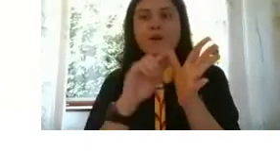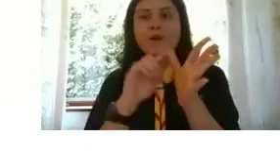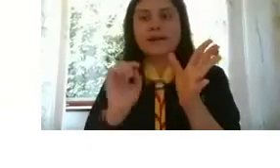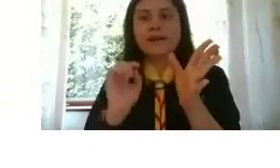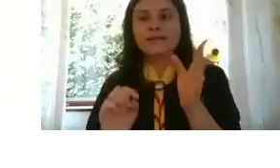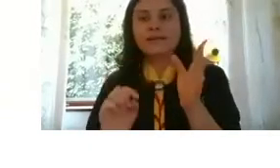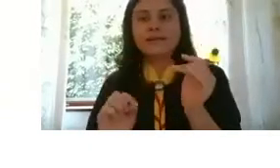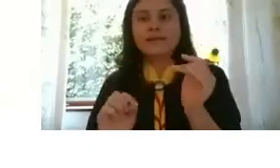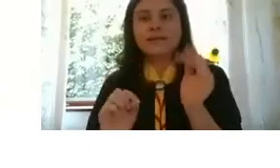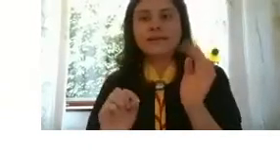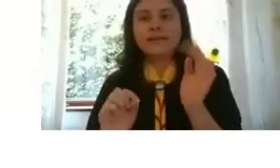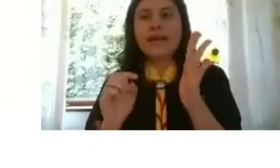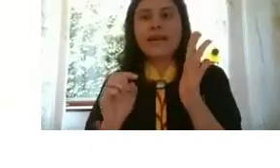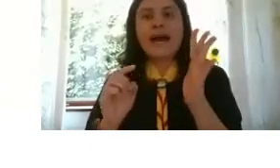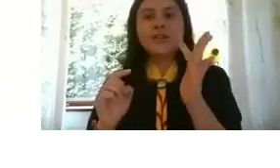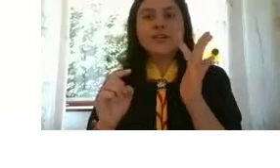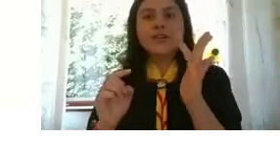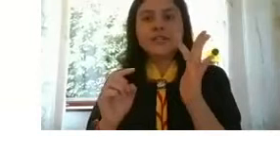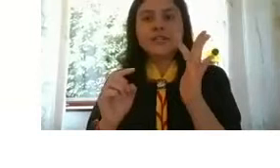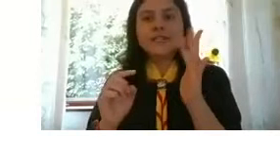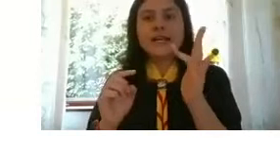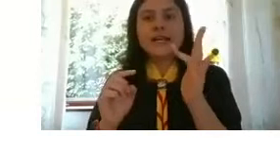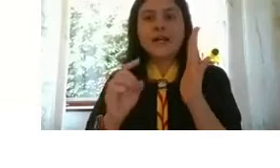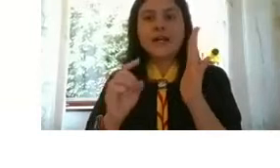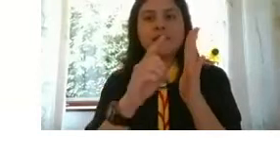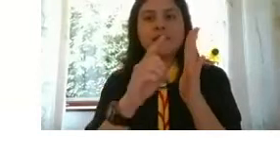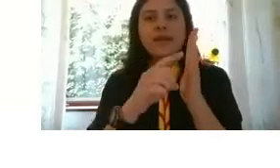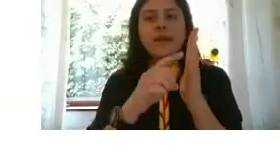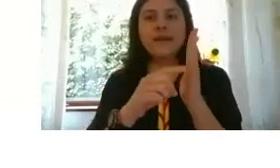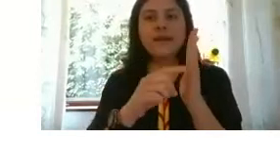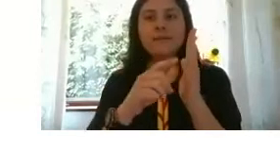Paula, yes? And notice that when